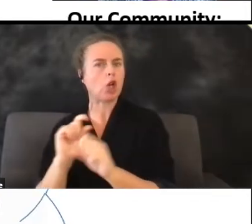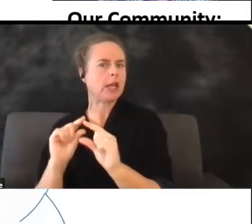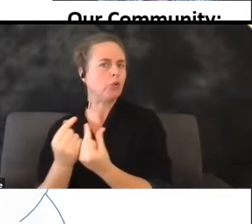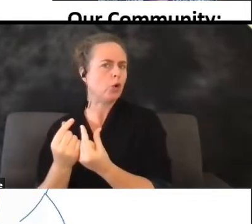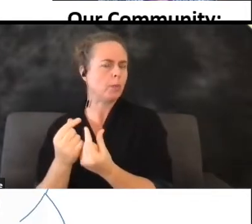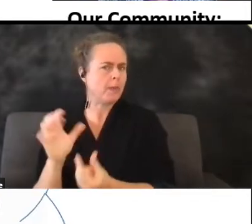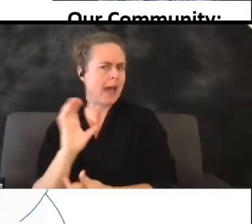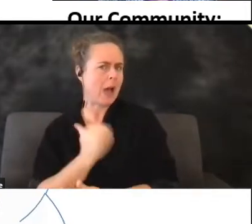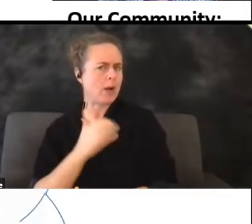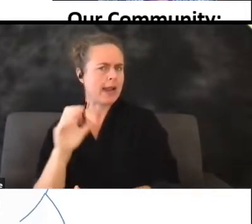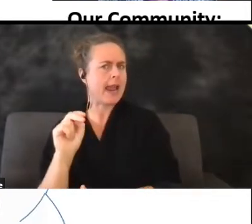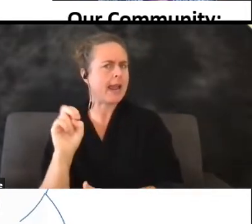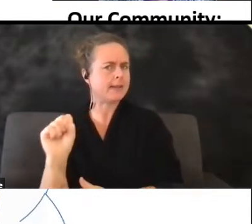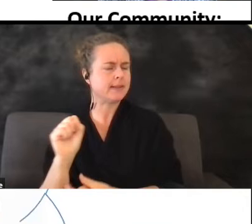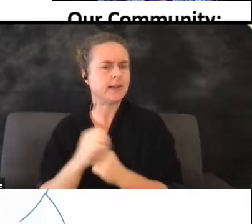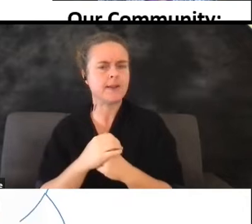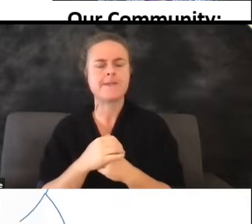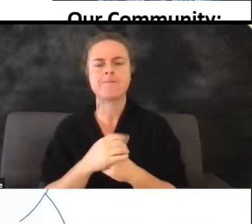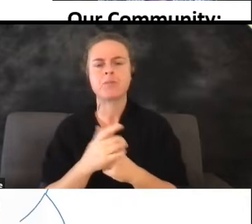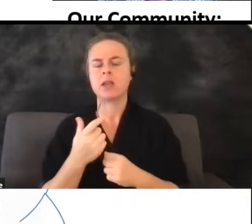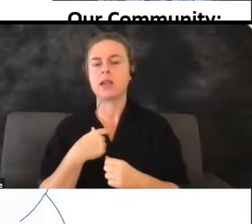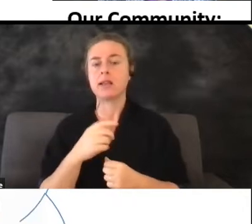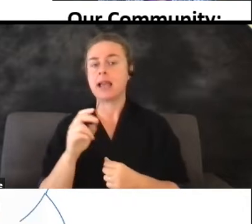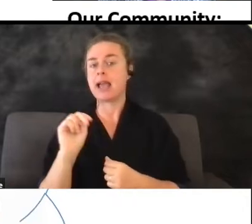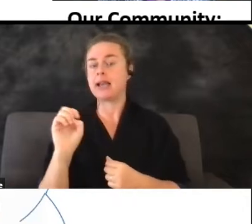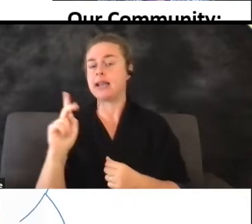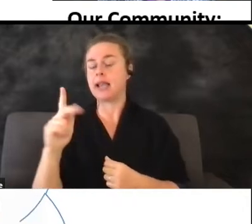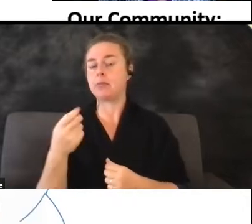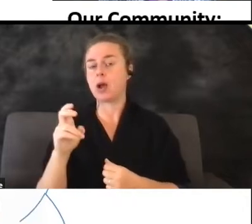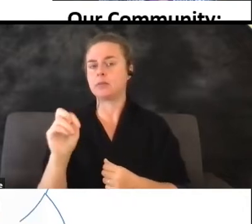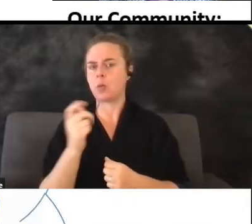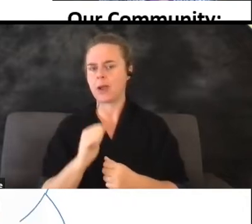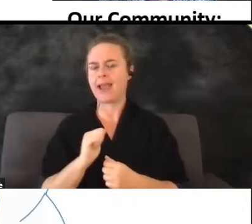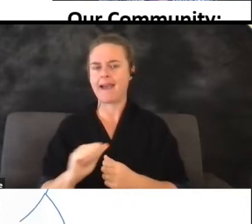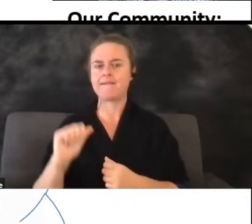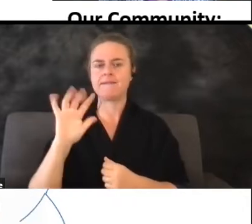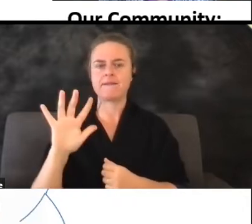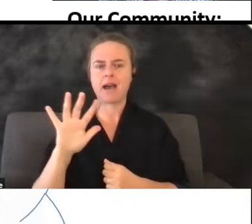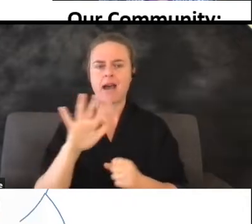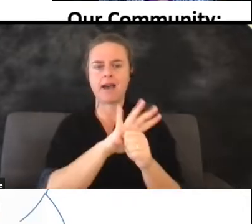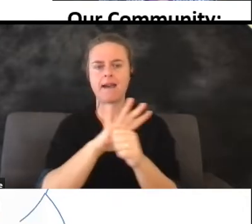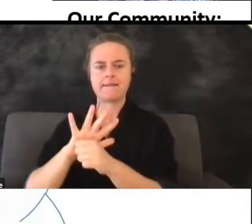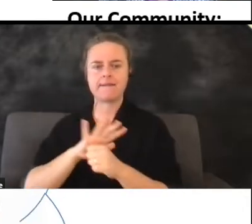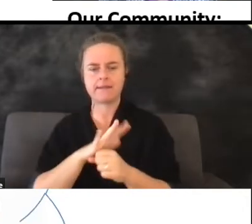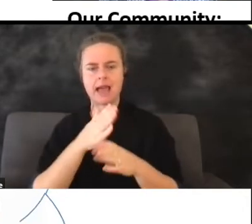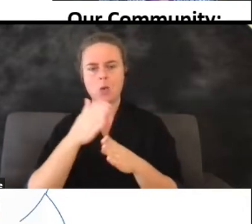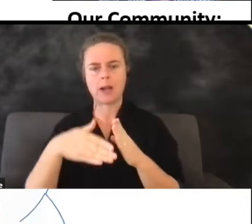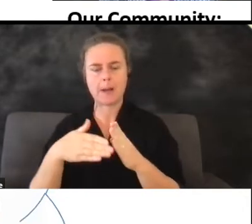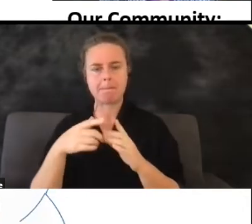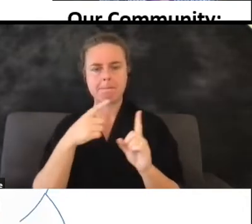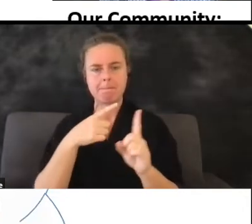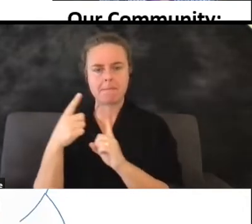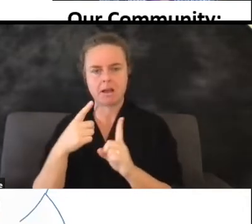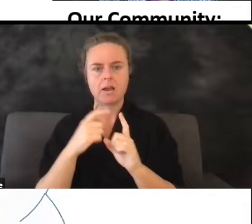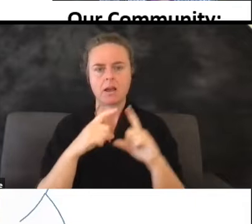have 5 outcome areas. We want our community to be well housed, well nourished, mentally healthy,